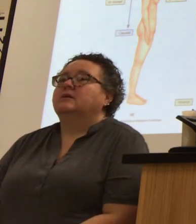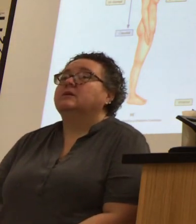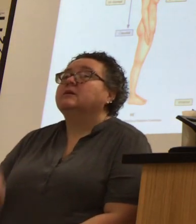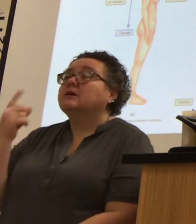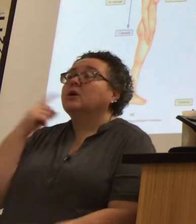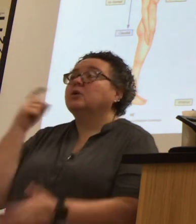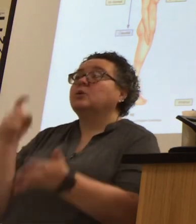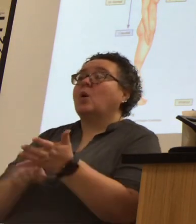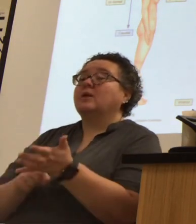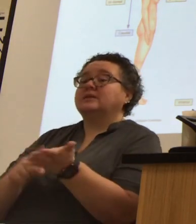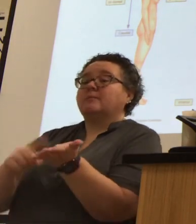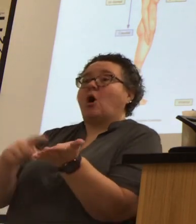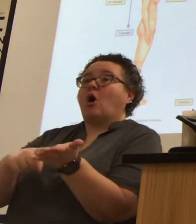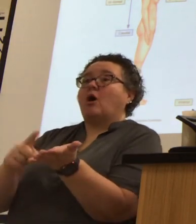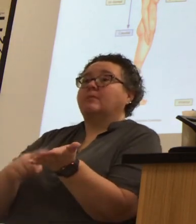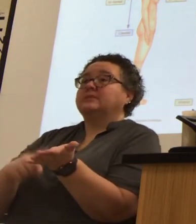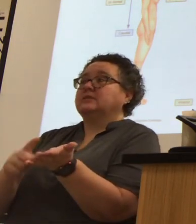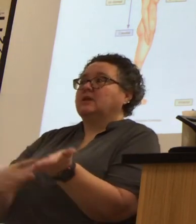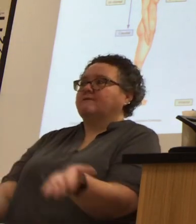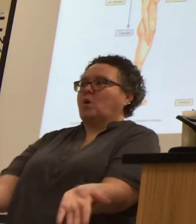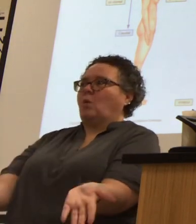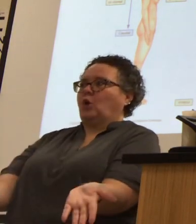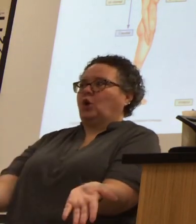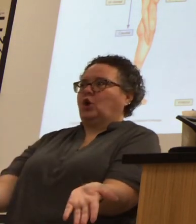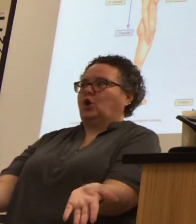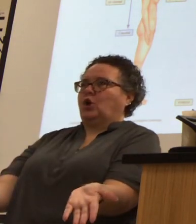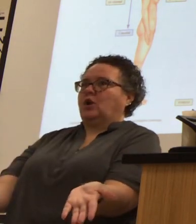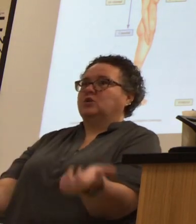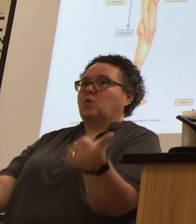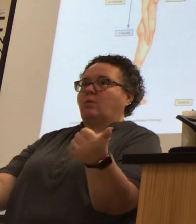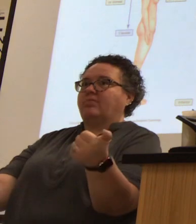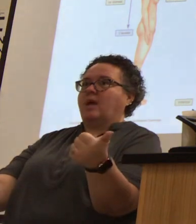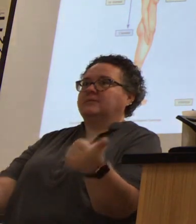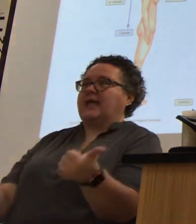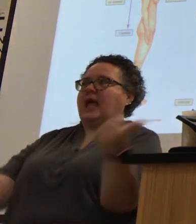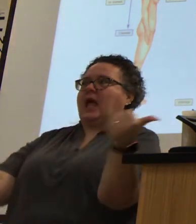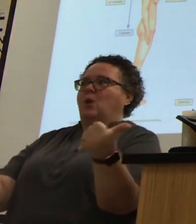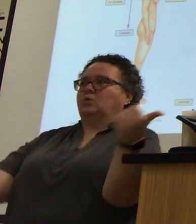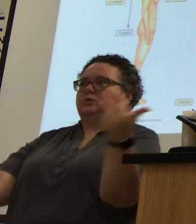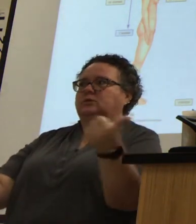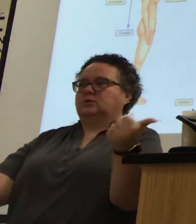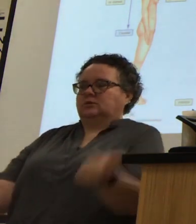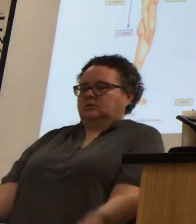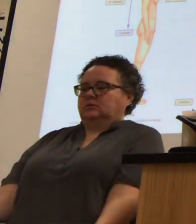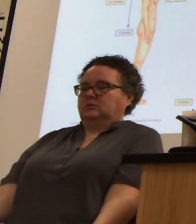Notice the palms are facing forward, so the thumbs are out, palms facing forward.